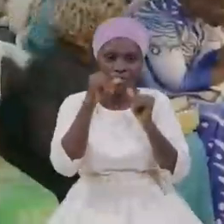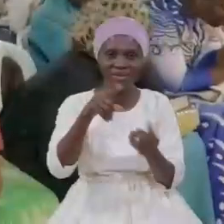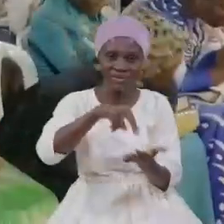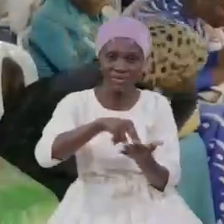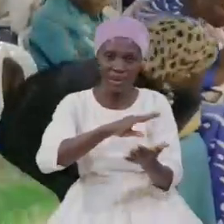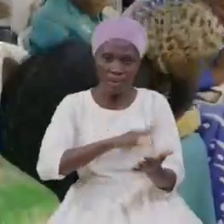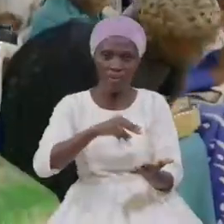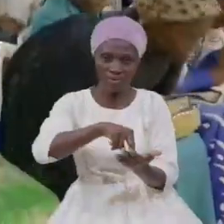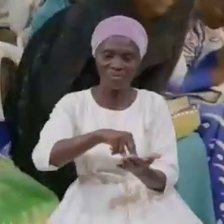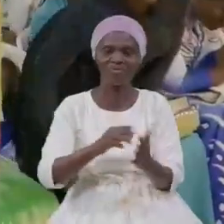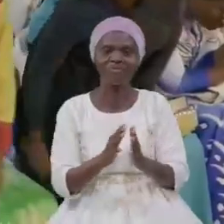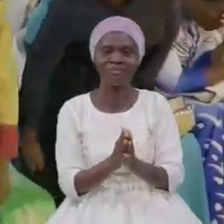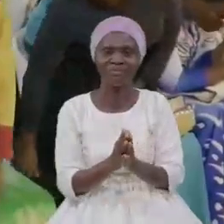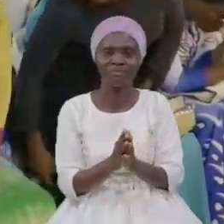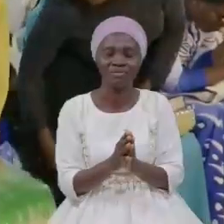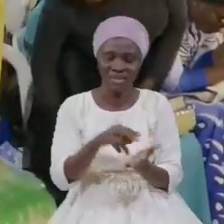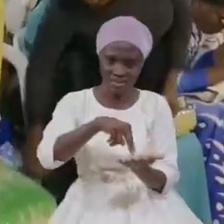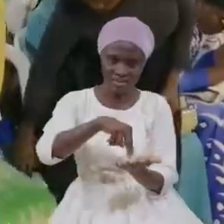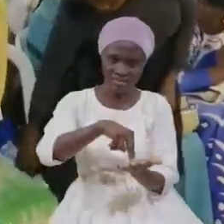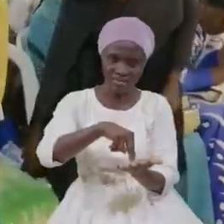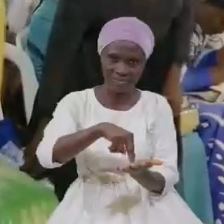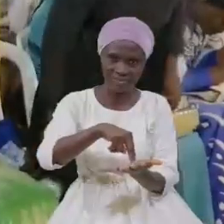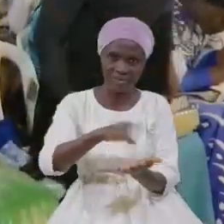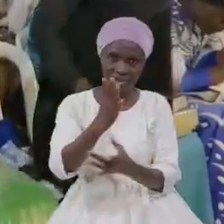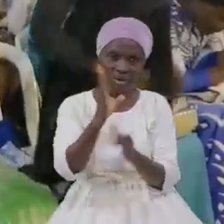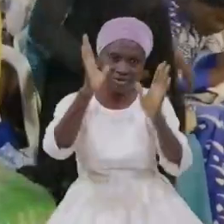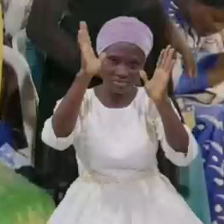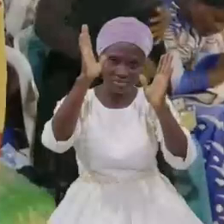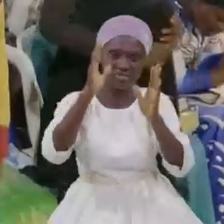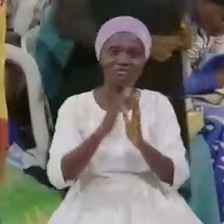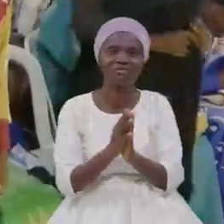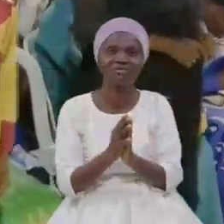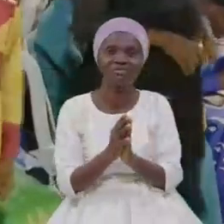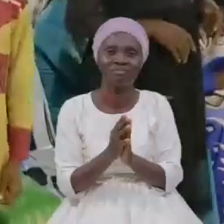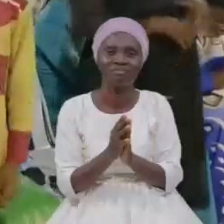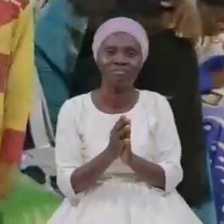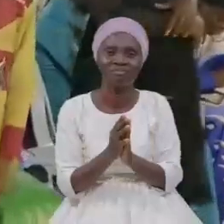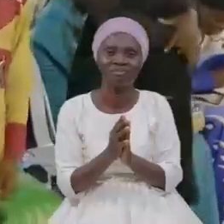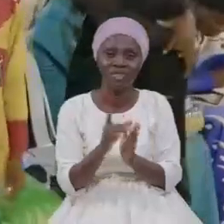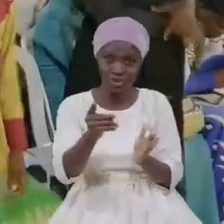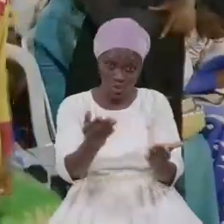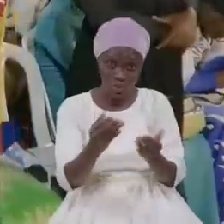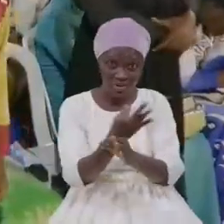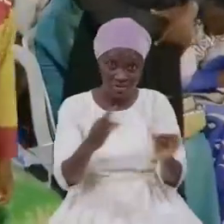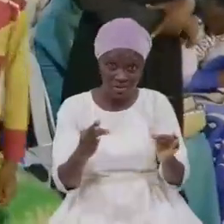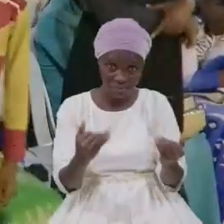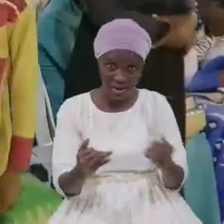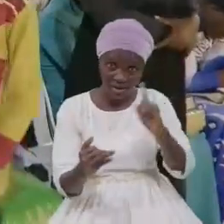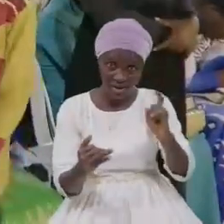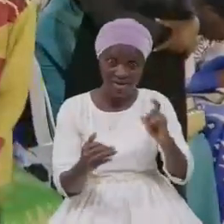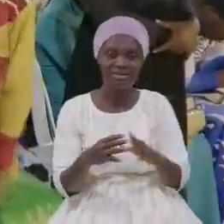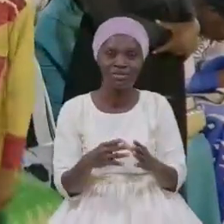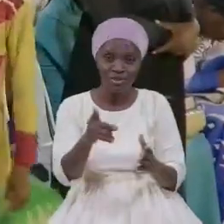though. Stand up. You're raising up your hand. I want freedom. I want a new